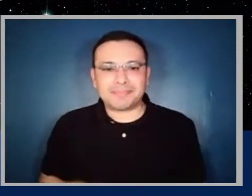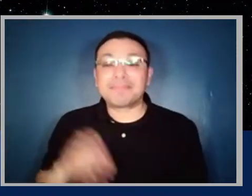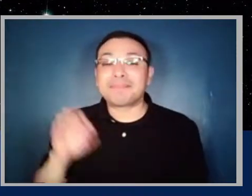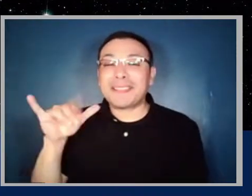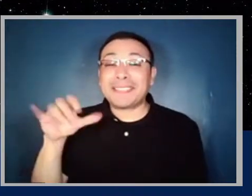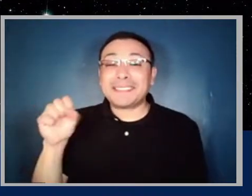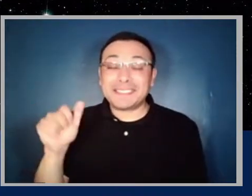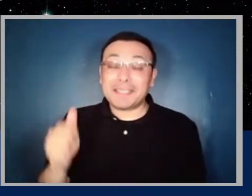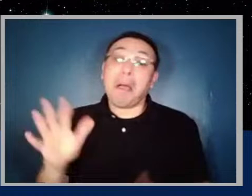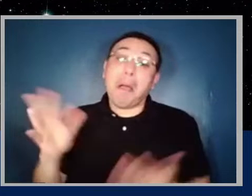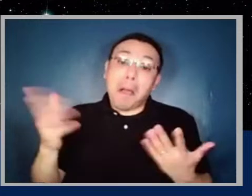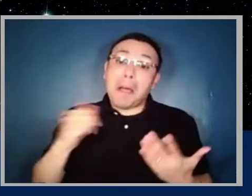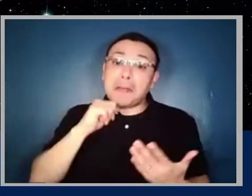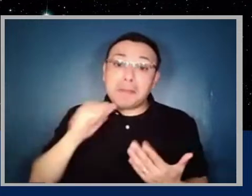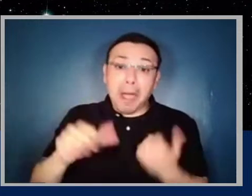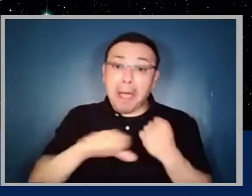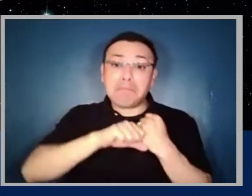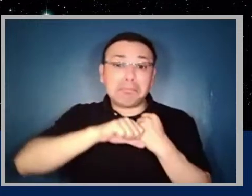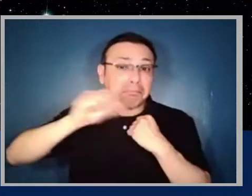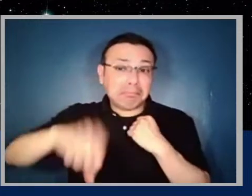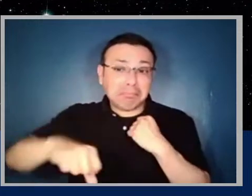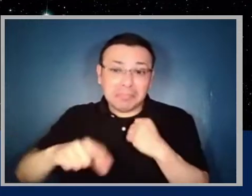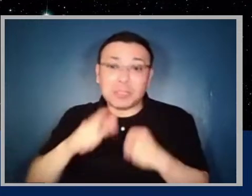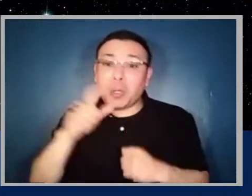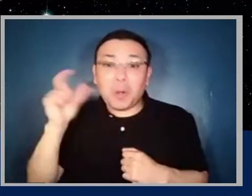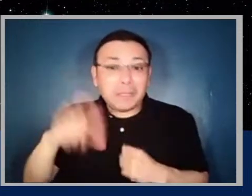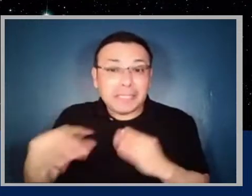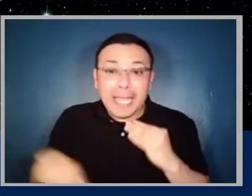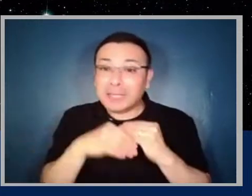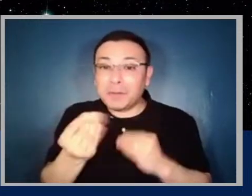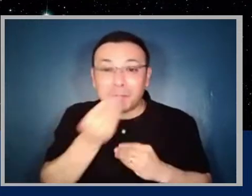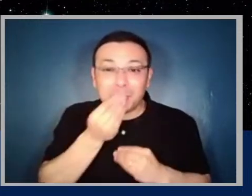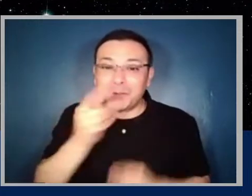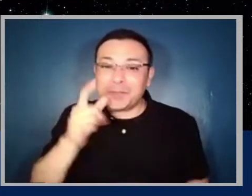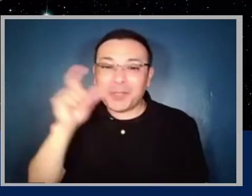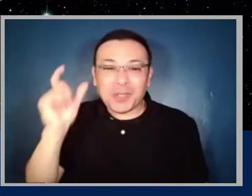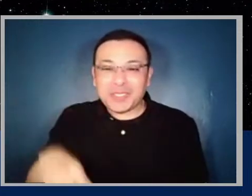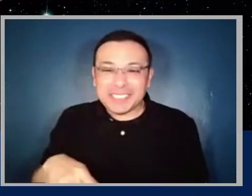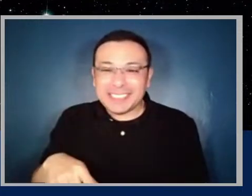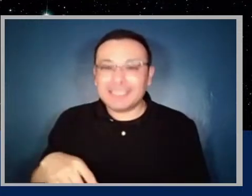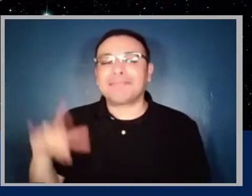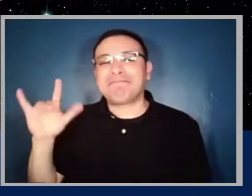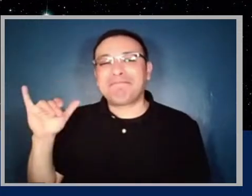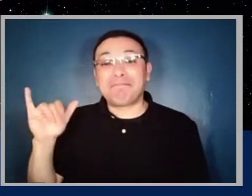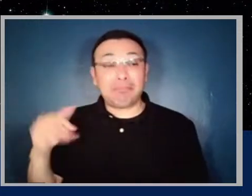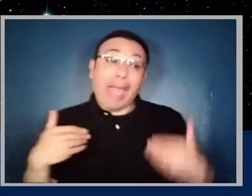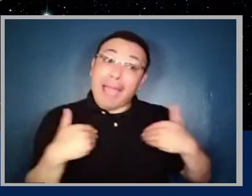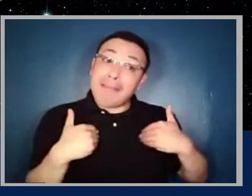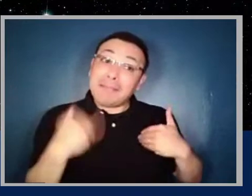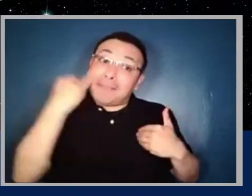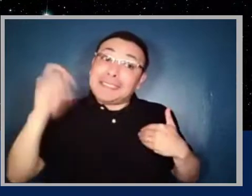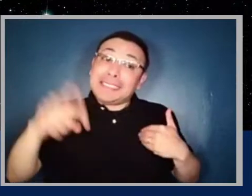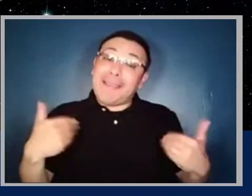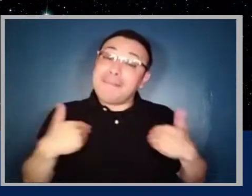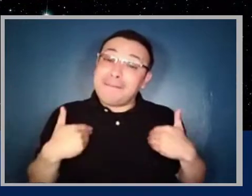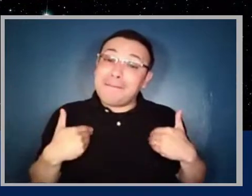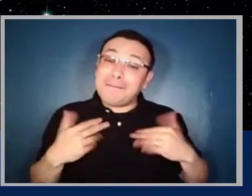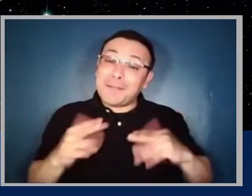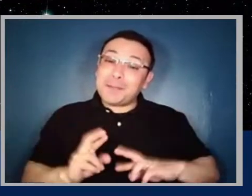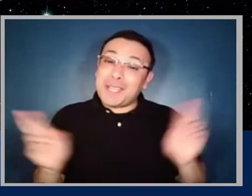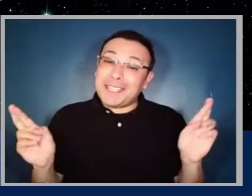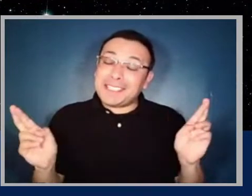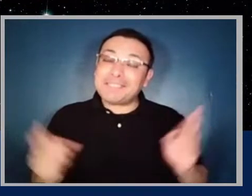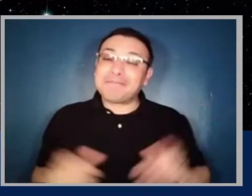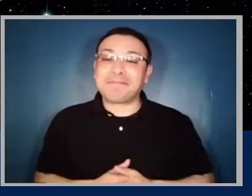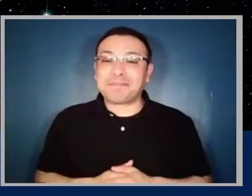and they have them if they need them. Yeah, they have them. Awesome. So Daz, I know you were grabbing some questions. Do we